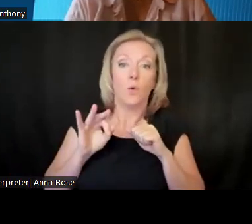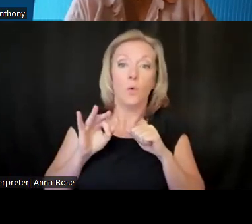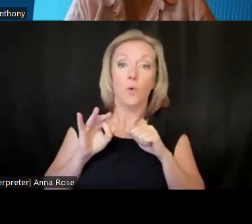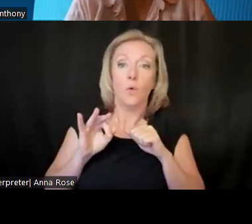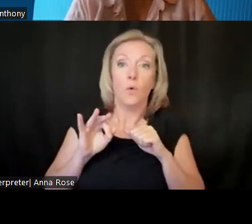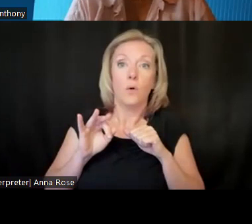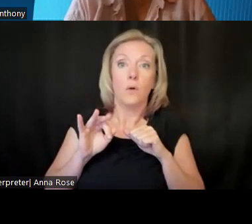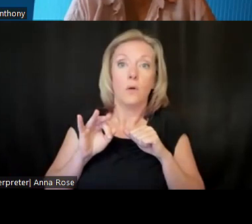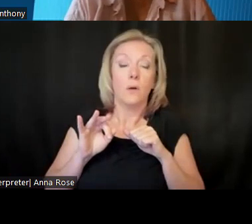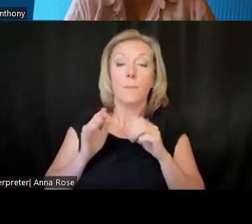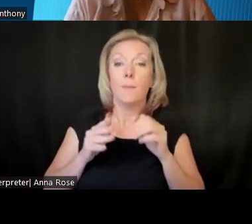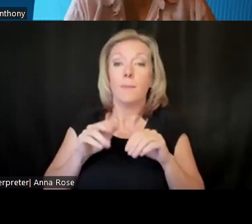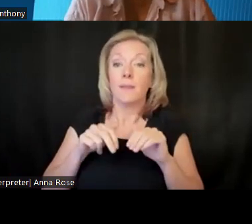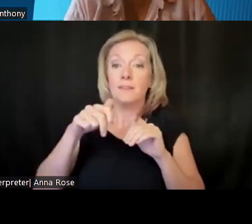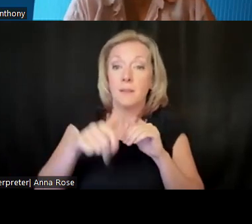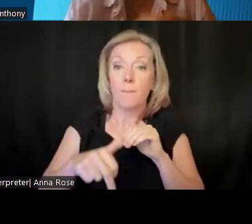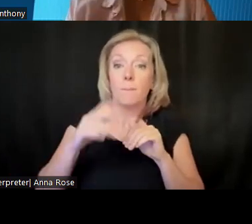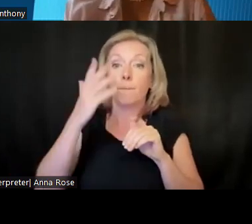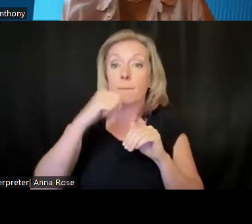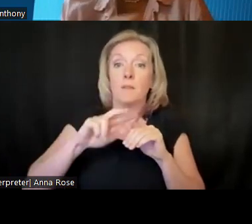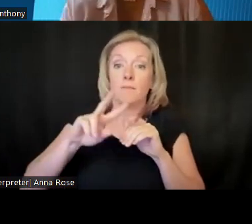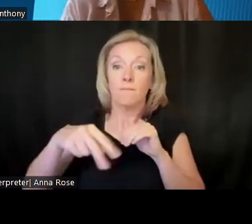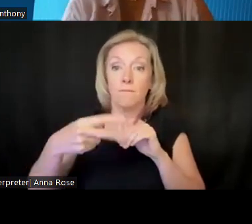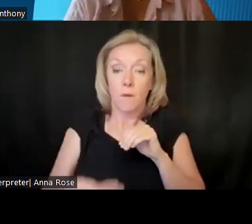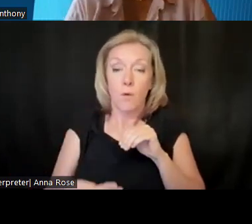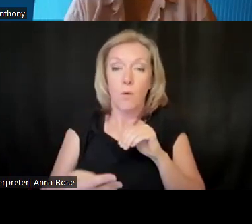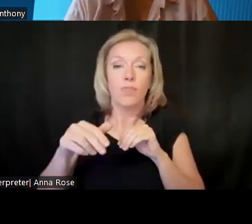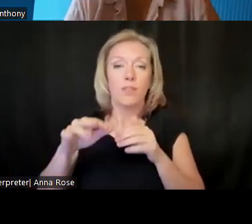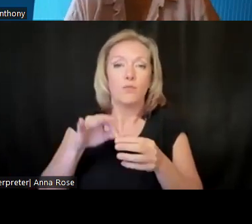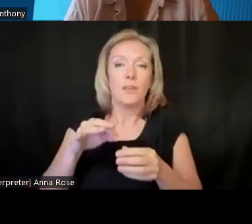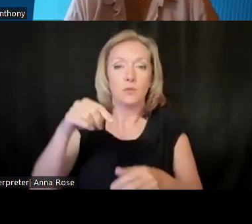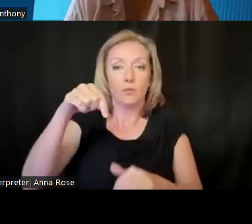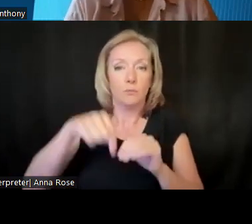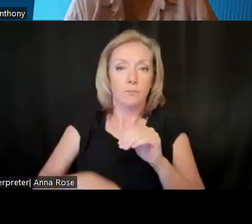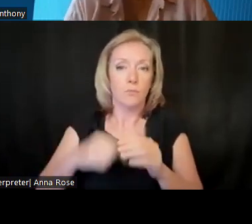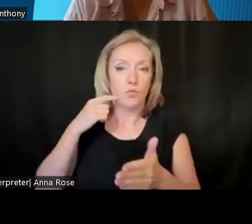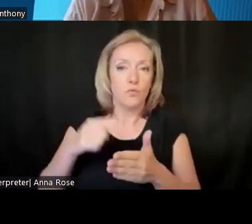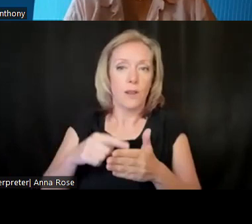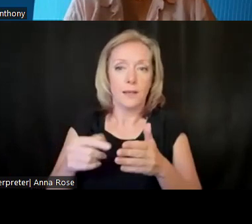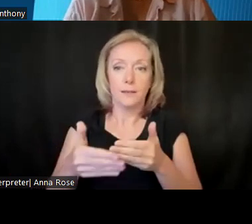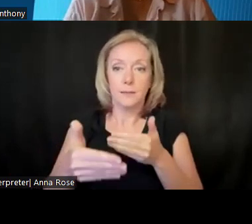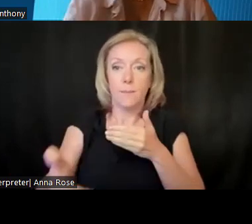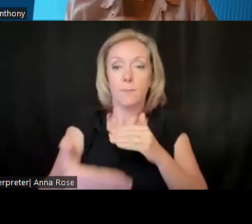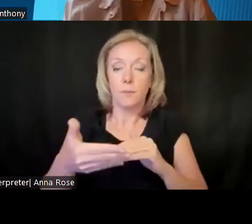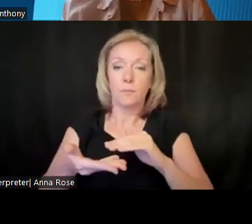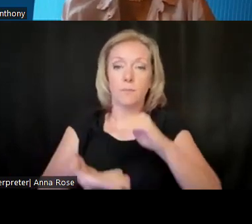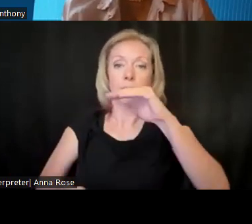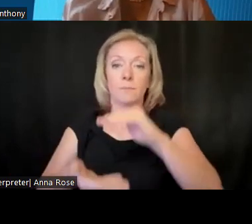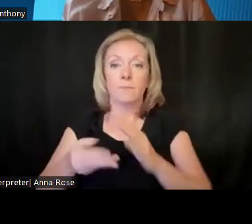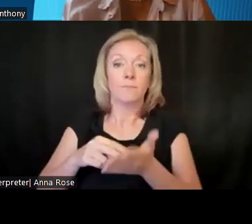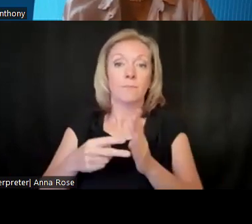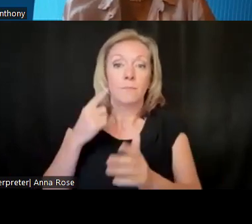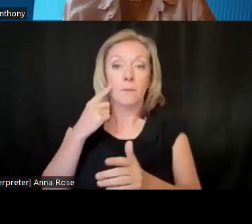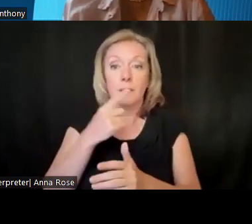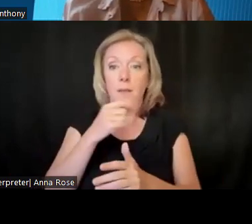step and they miss it. So again, those are some depth perception problems. And that could be that both eyes aren't working together, or you could